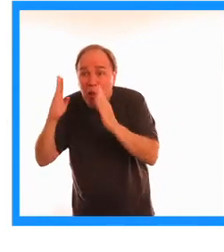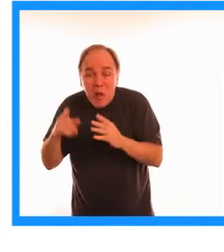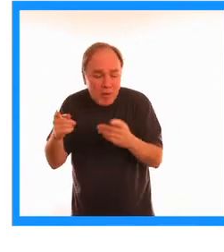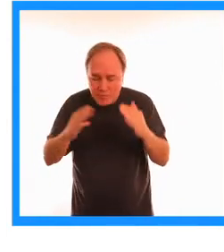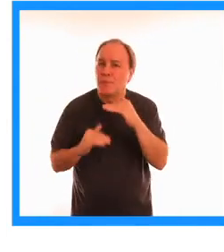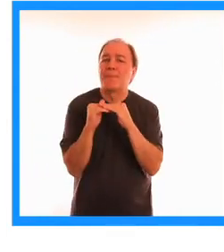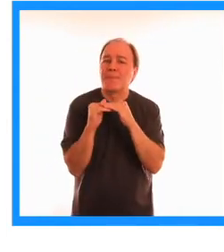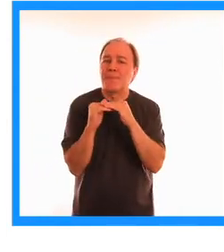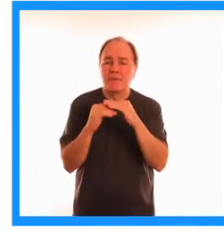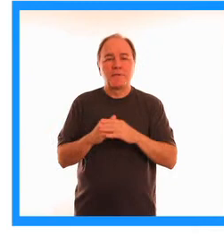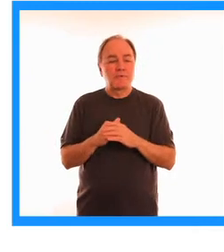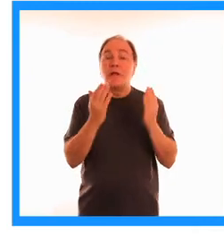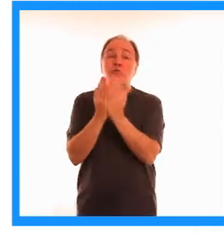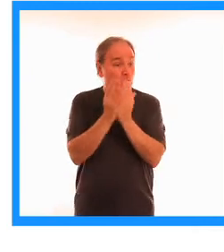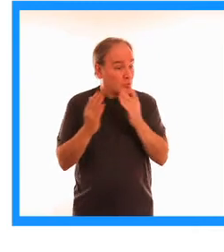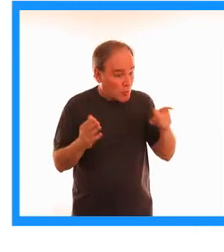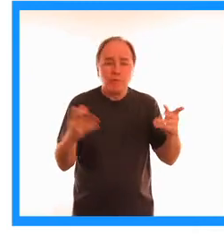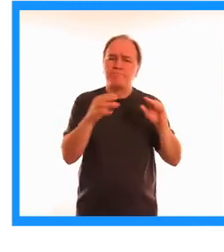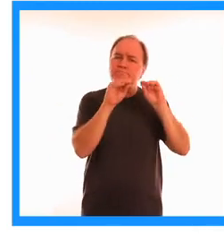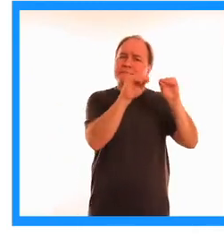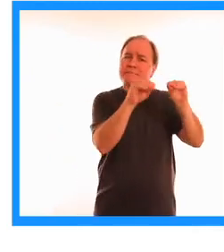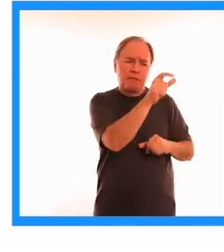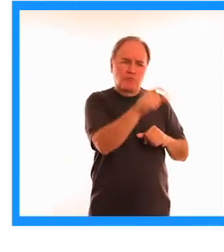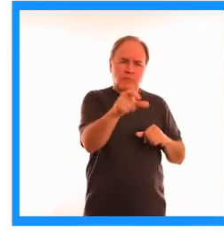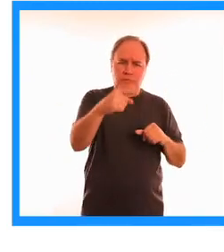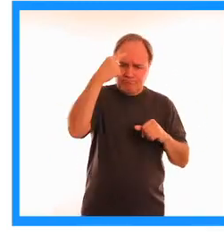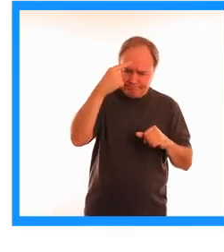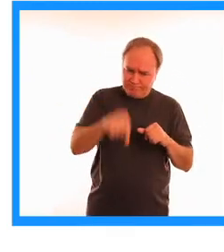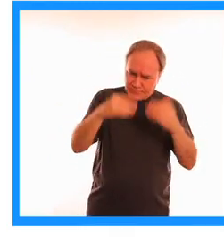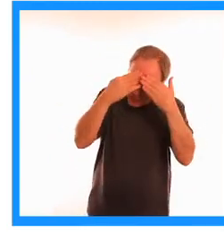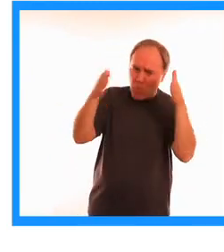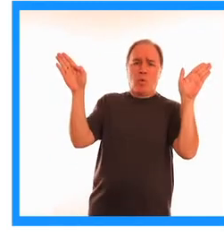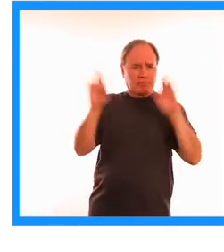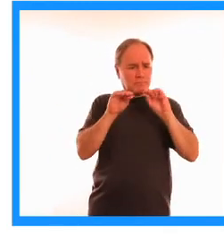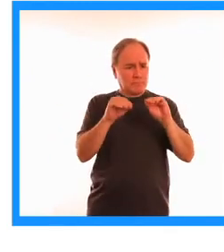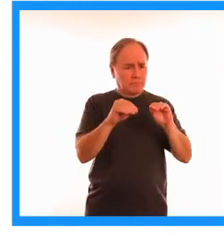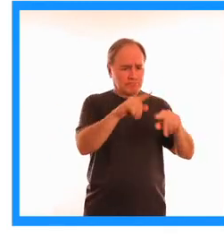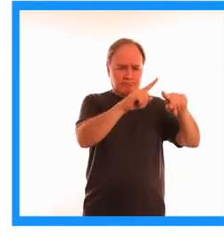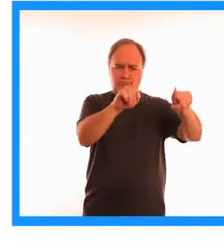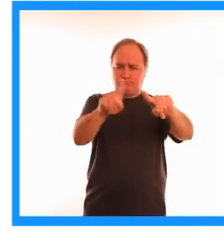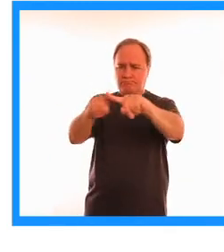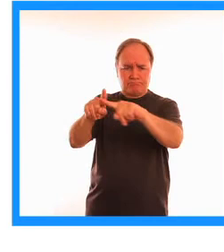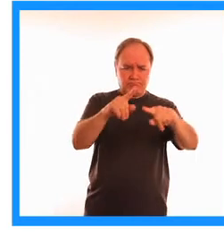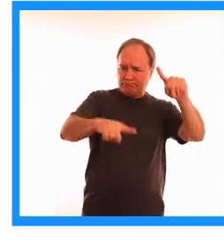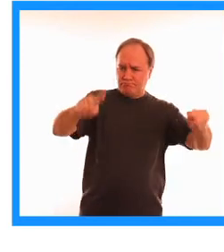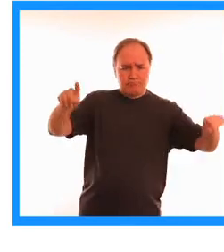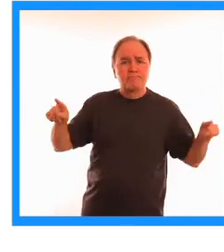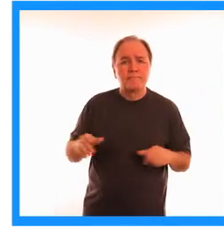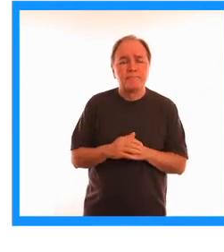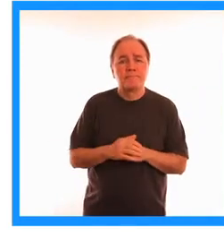as sub-Saharan Africa. The most underused resource in schools and communities all over the world is the children